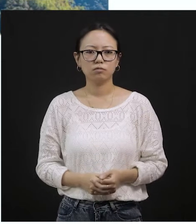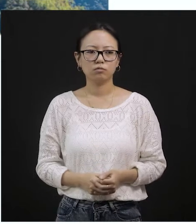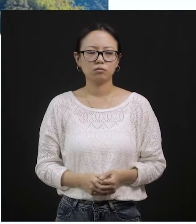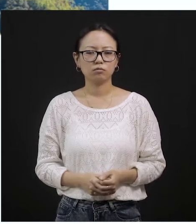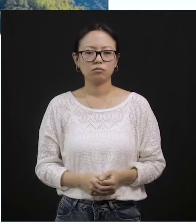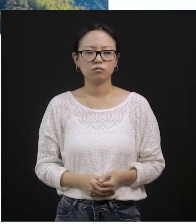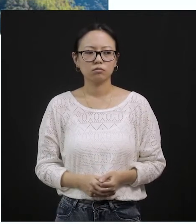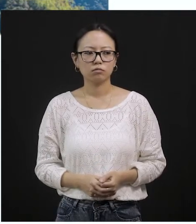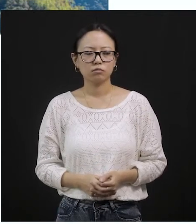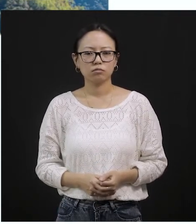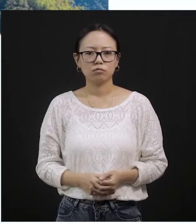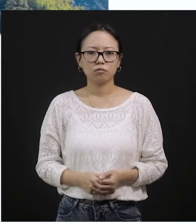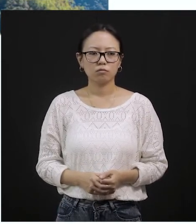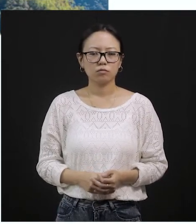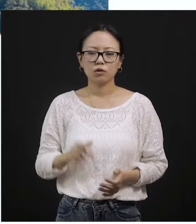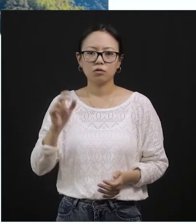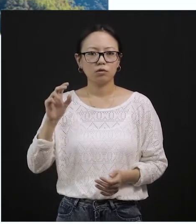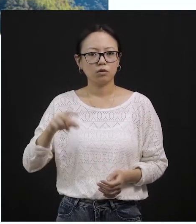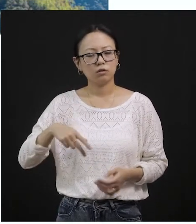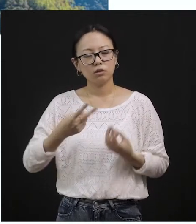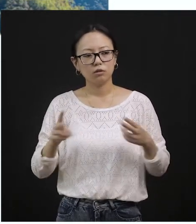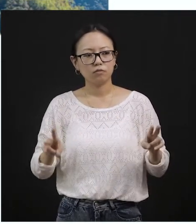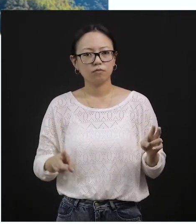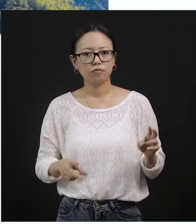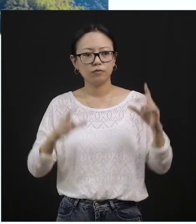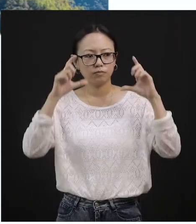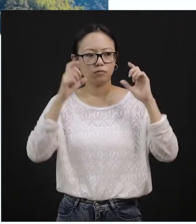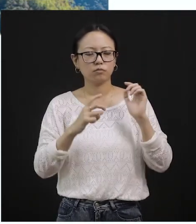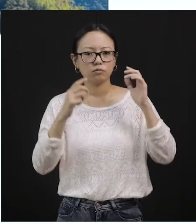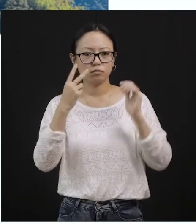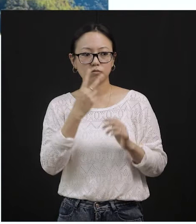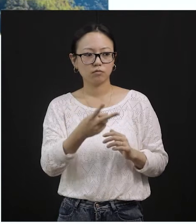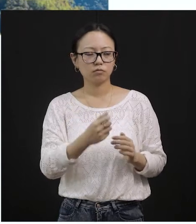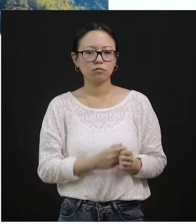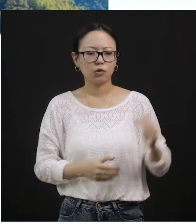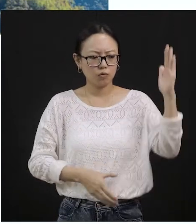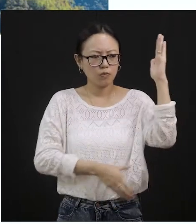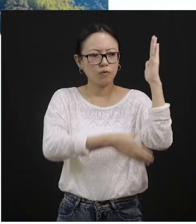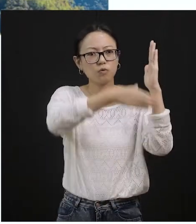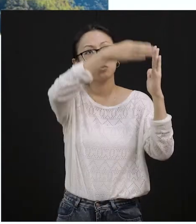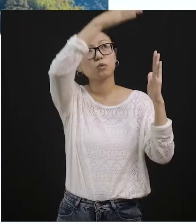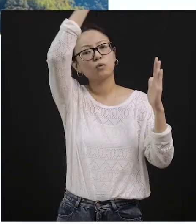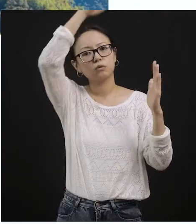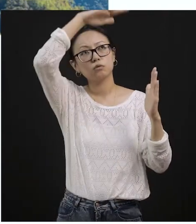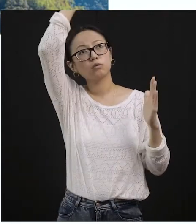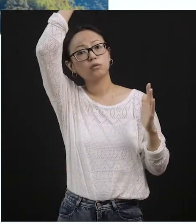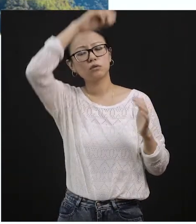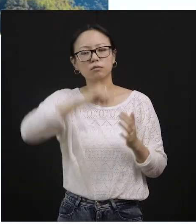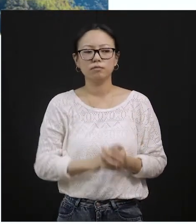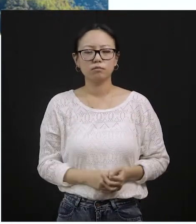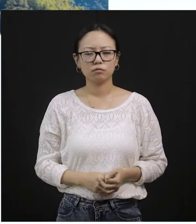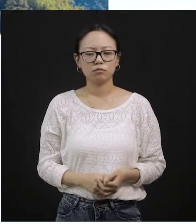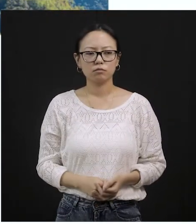so straight, and it's so calculated, right? It's really nice.